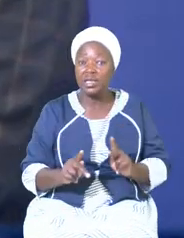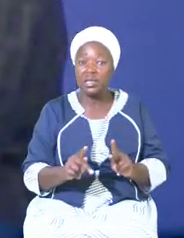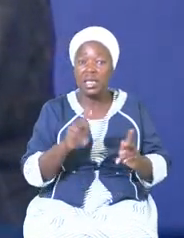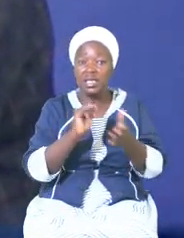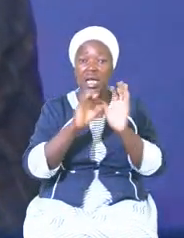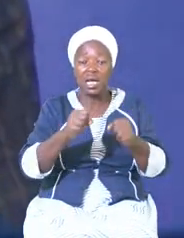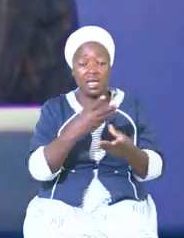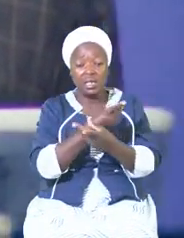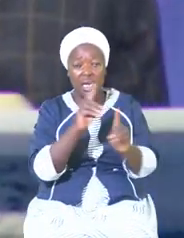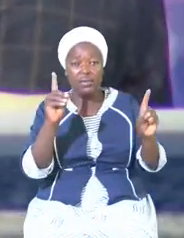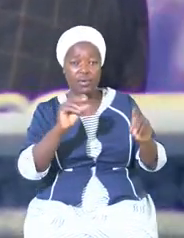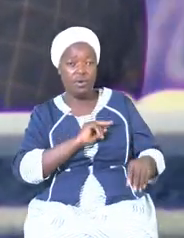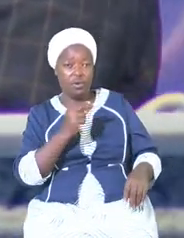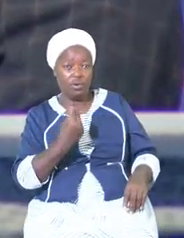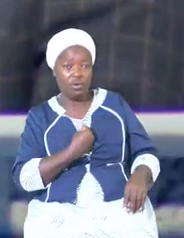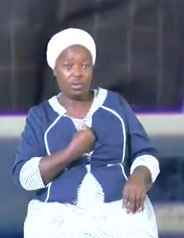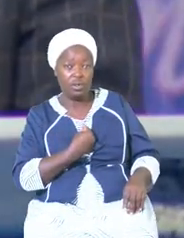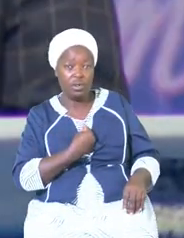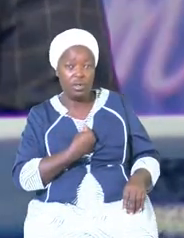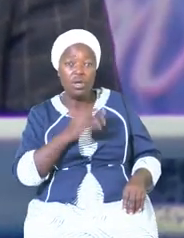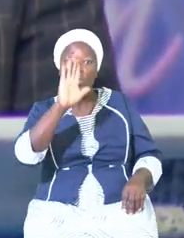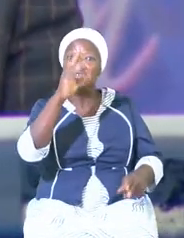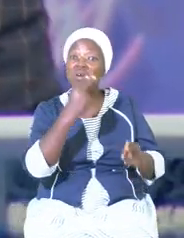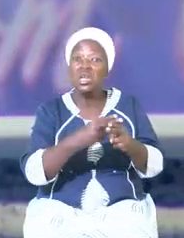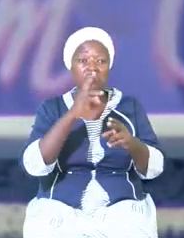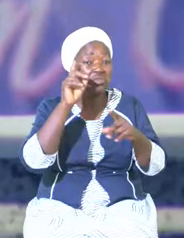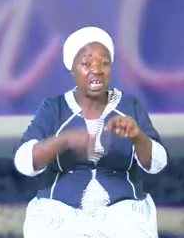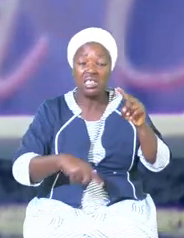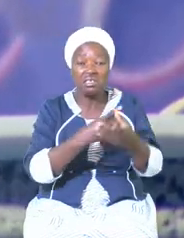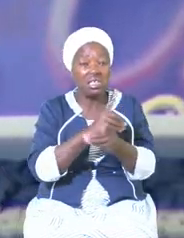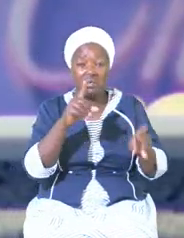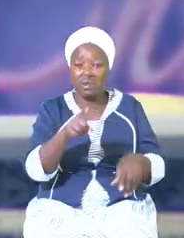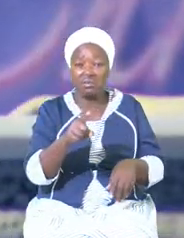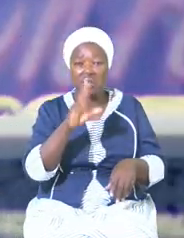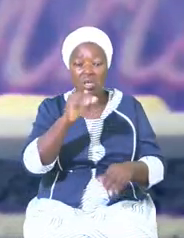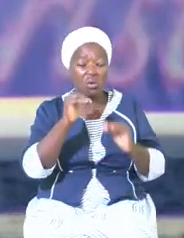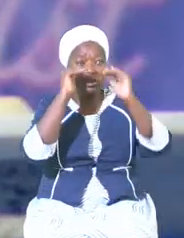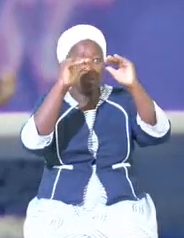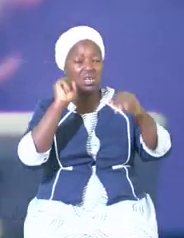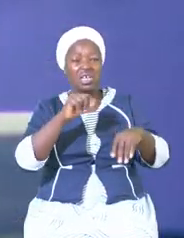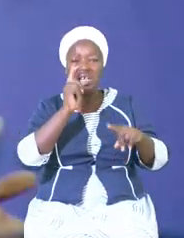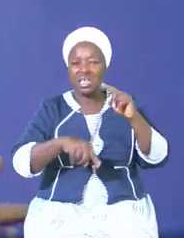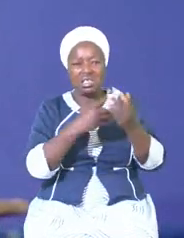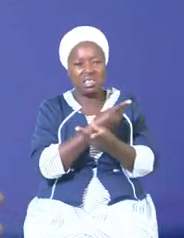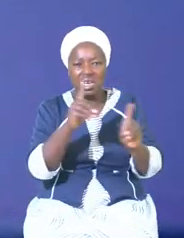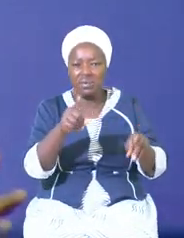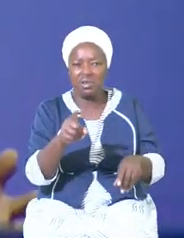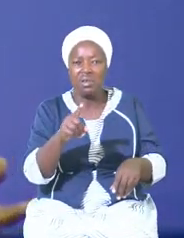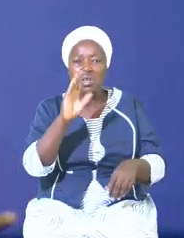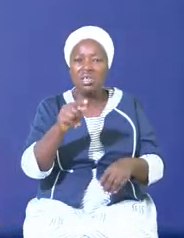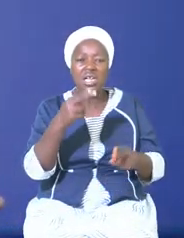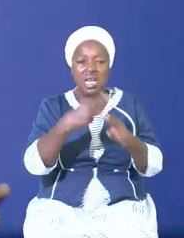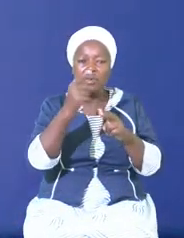deliver us. Your name cannot deliver you. Your stature cannot deliver you. The name of your church